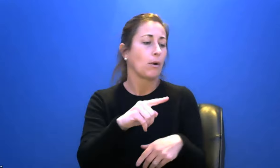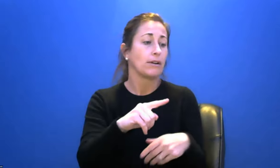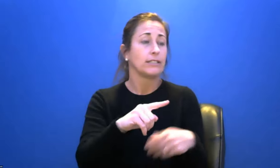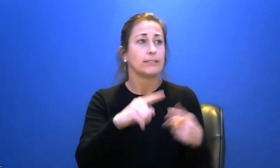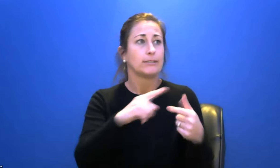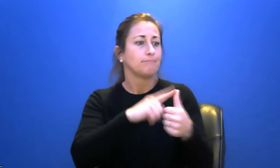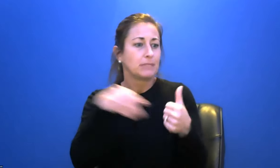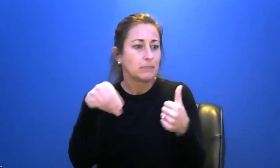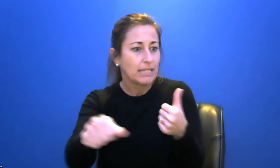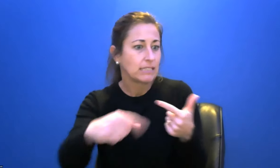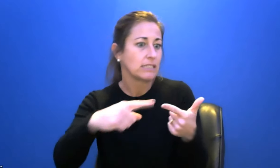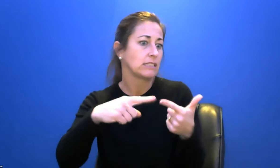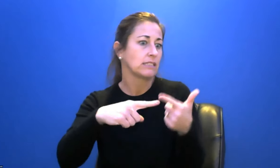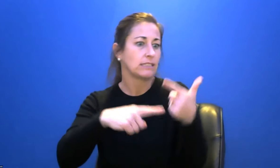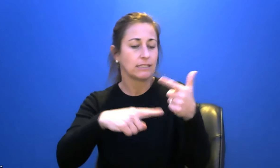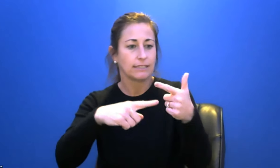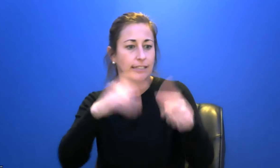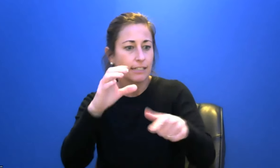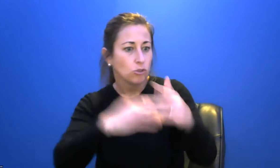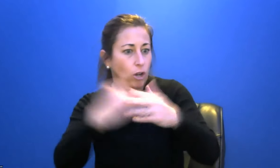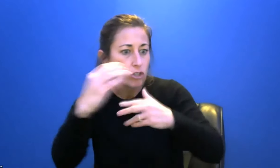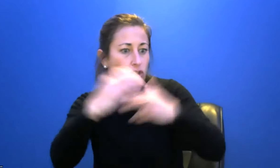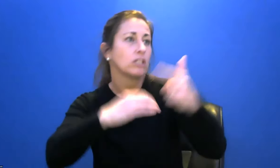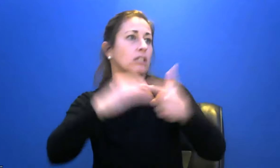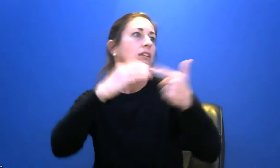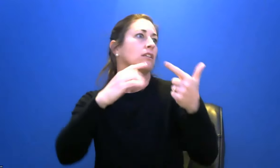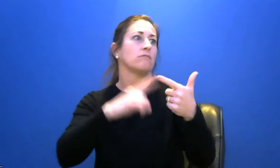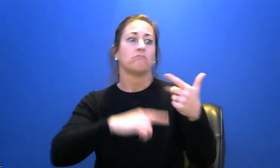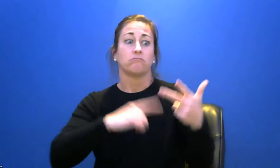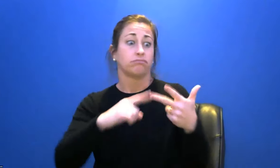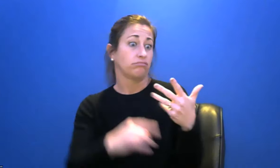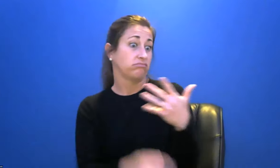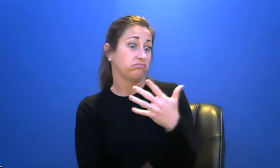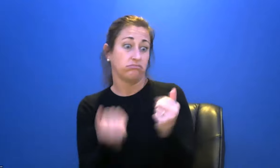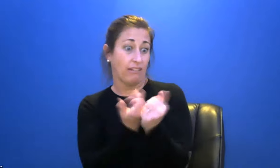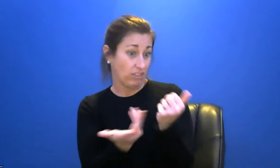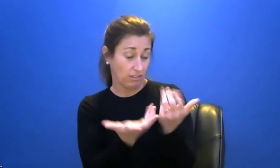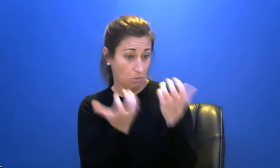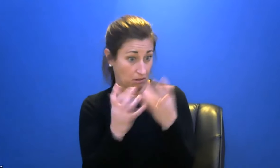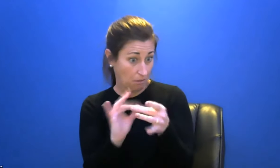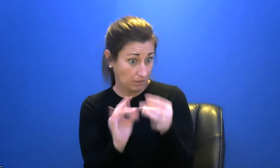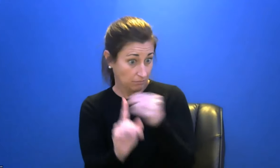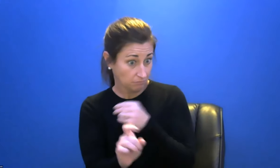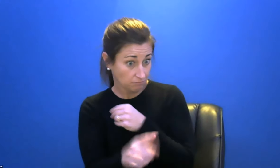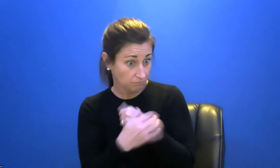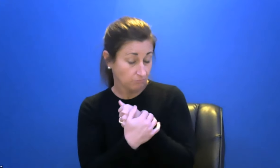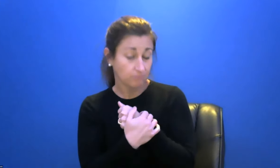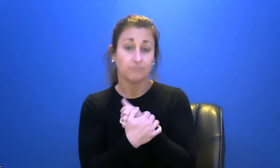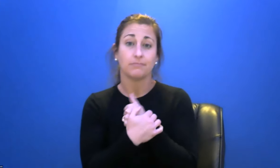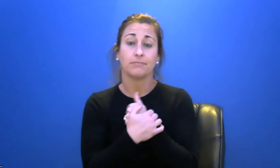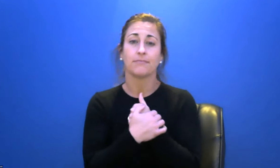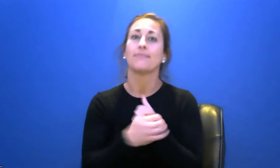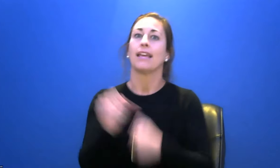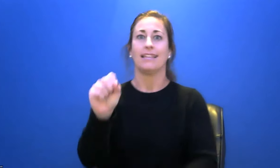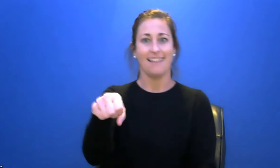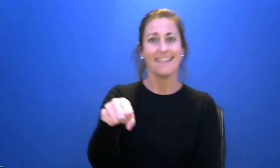construction, so that everyone can see exactly what's happening. You wanna say anything about that before we stop? Yes, sir,